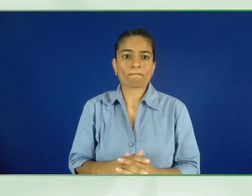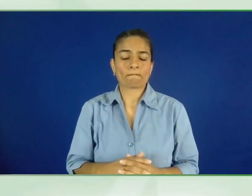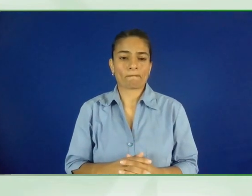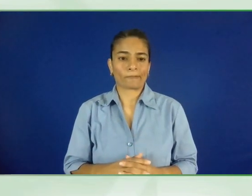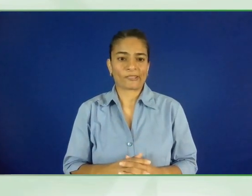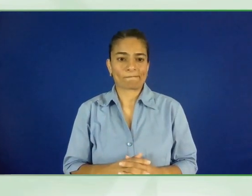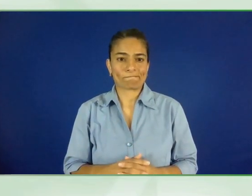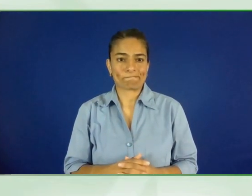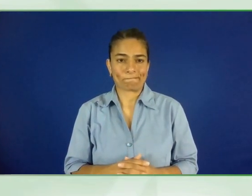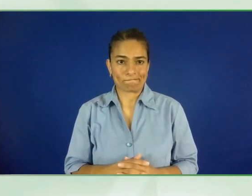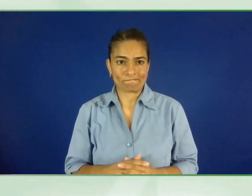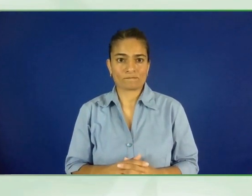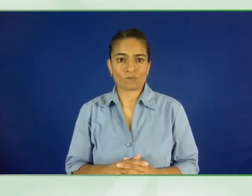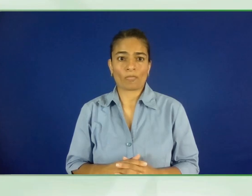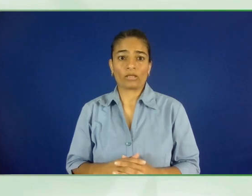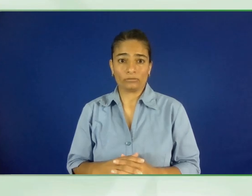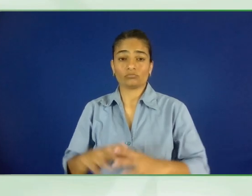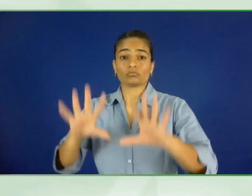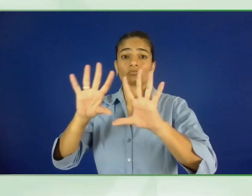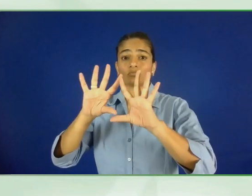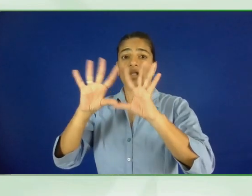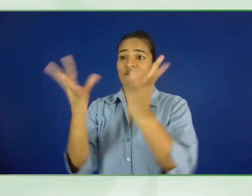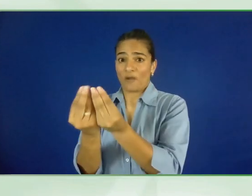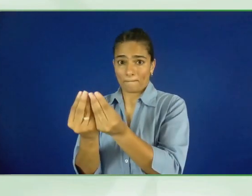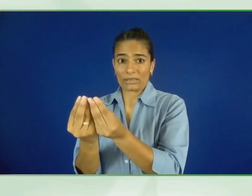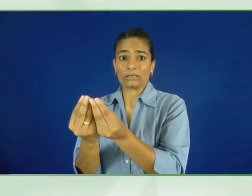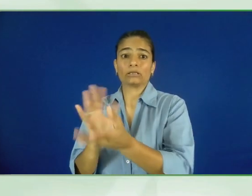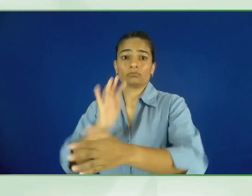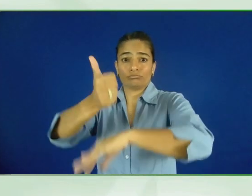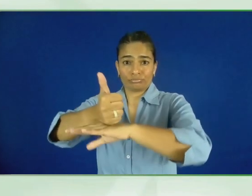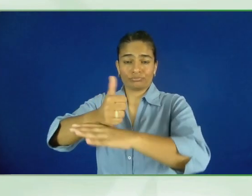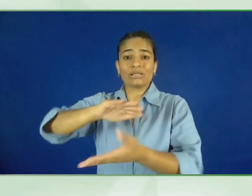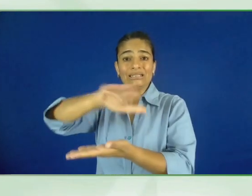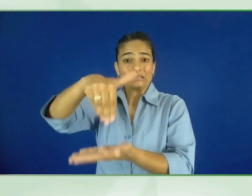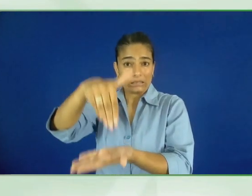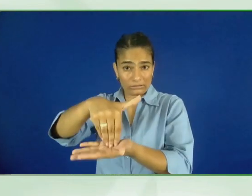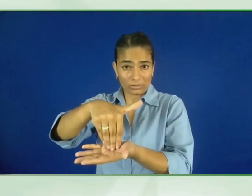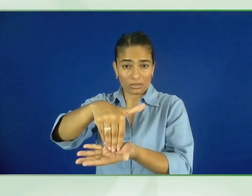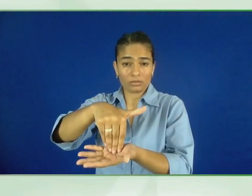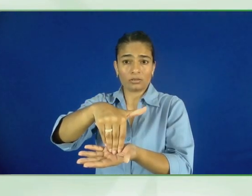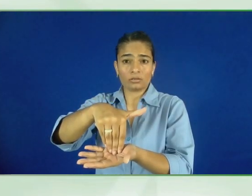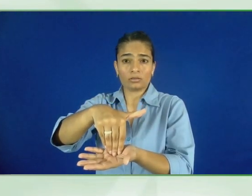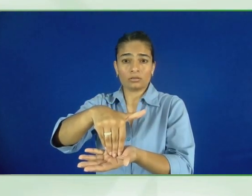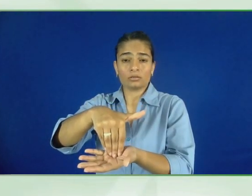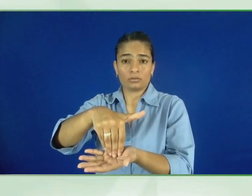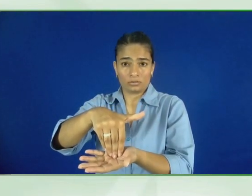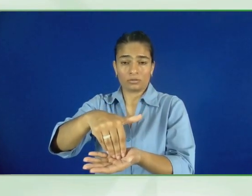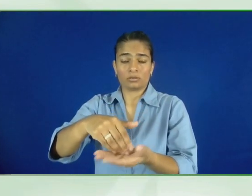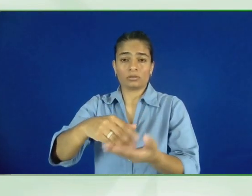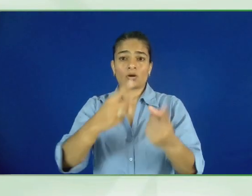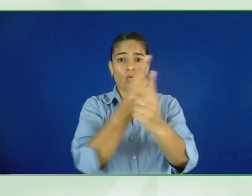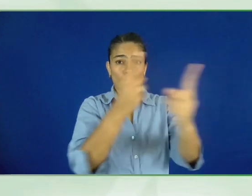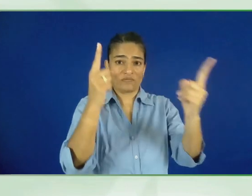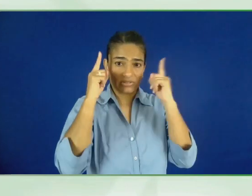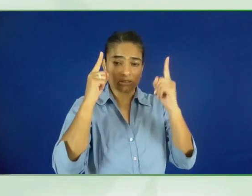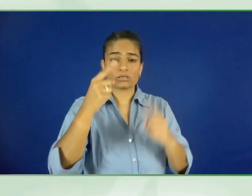Center in Canada partnered with Harvard Law School for